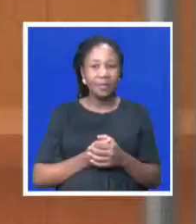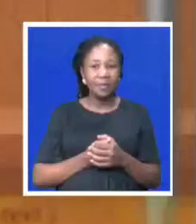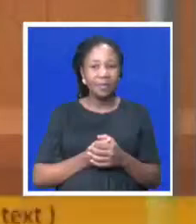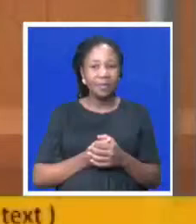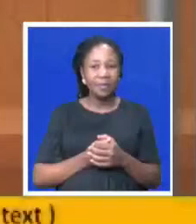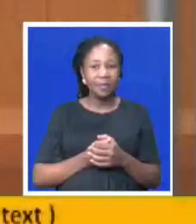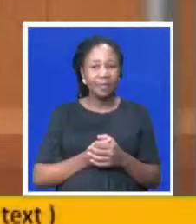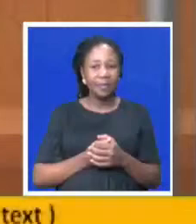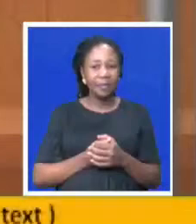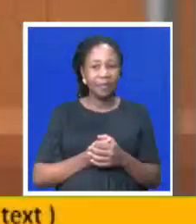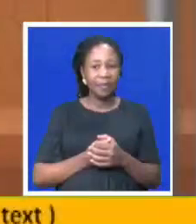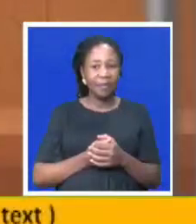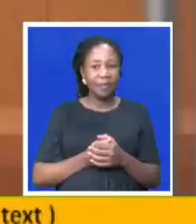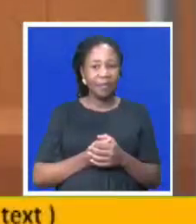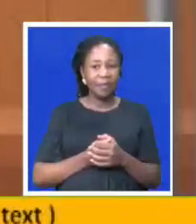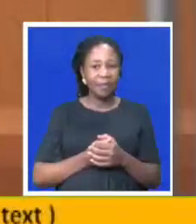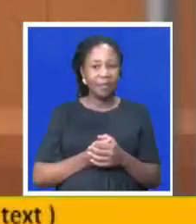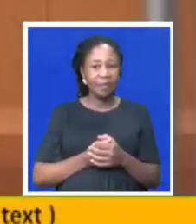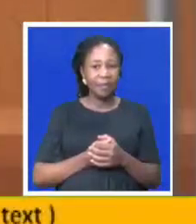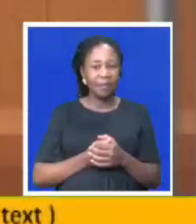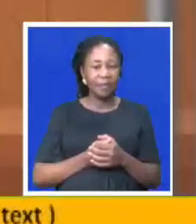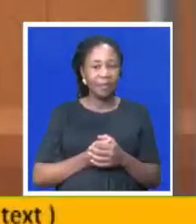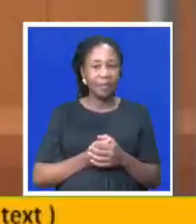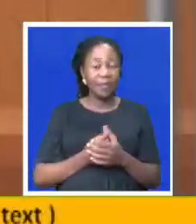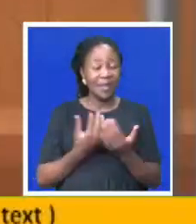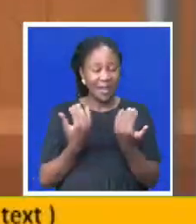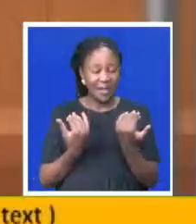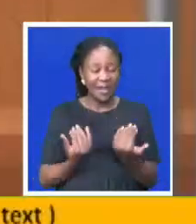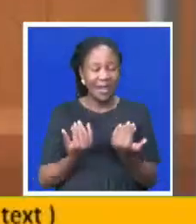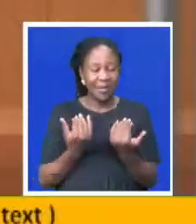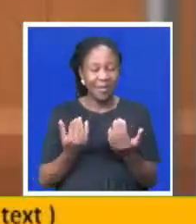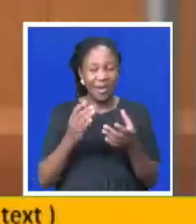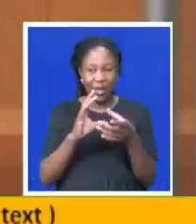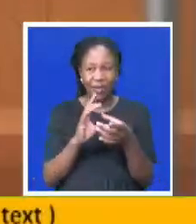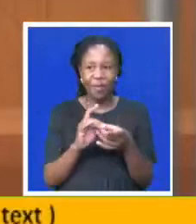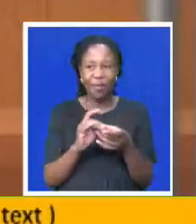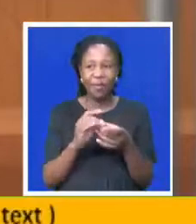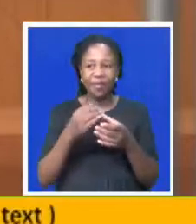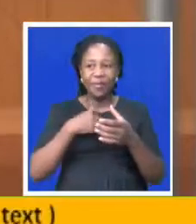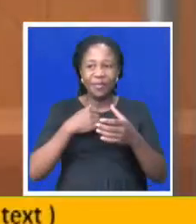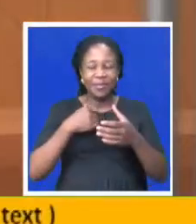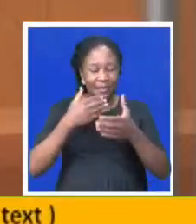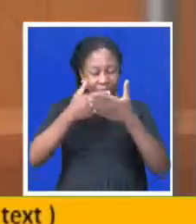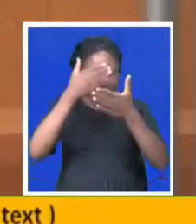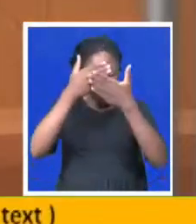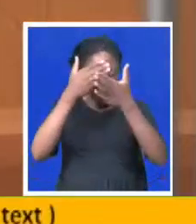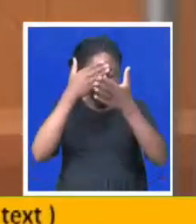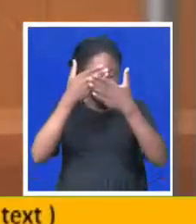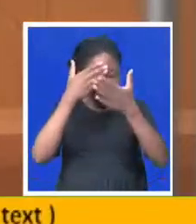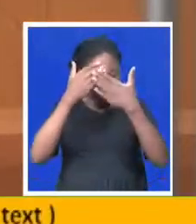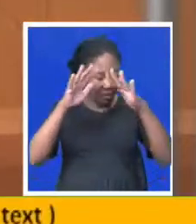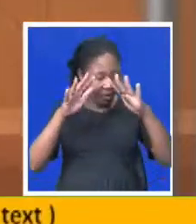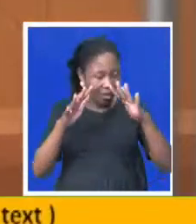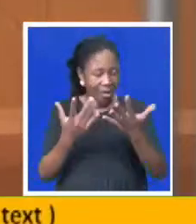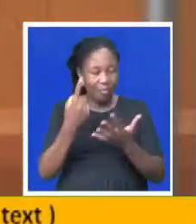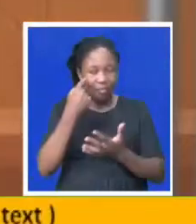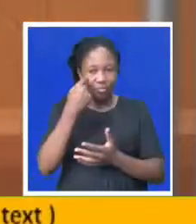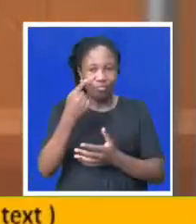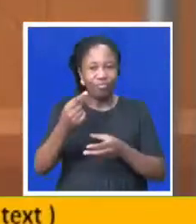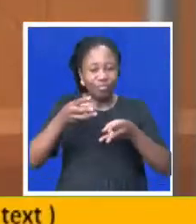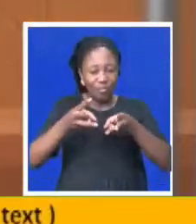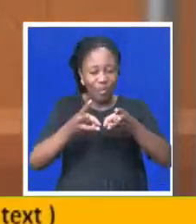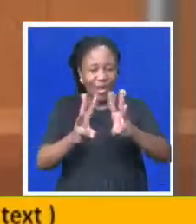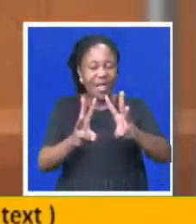Okay, dear learner at home, we will be learning today about appreciating style in a narrative